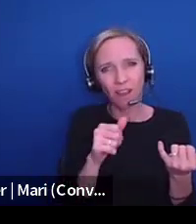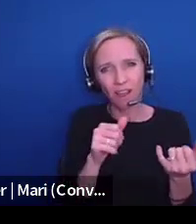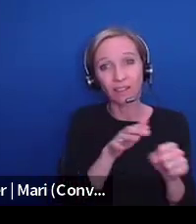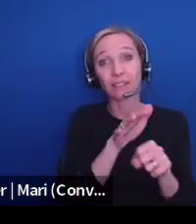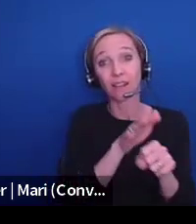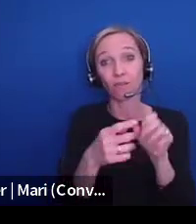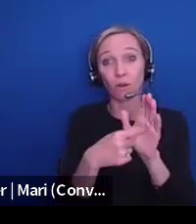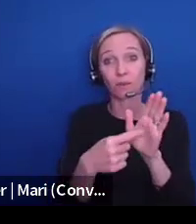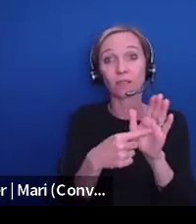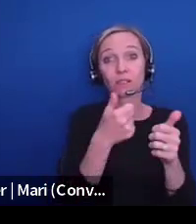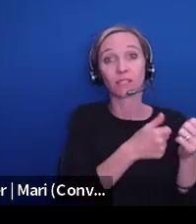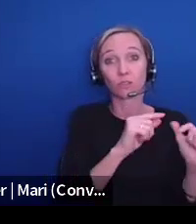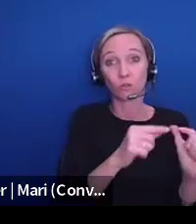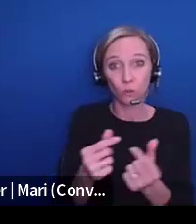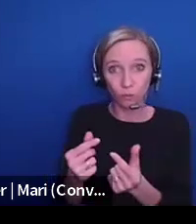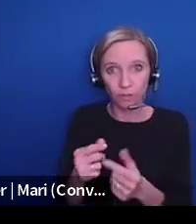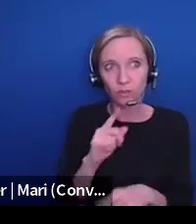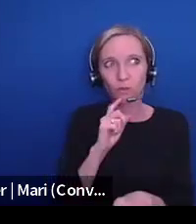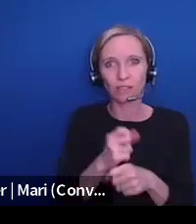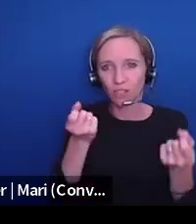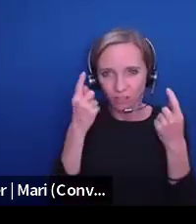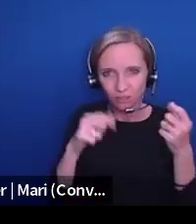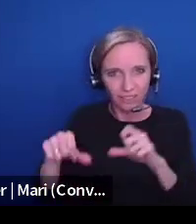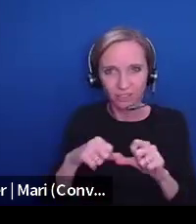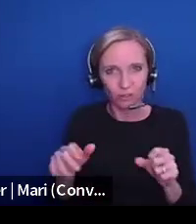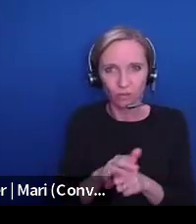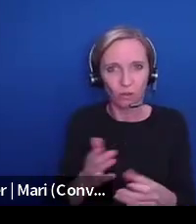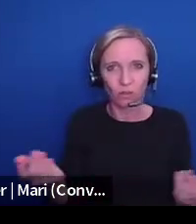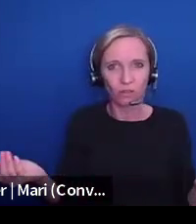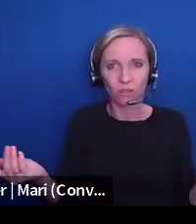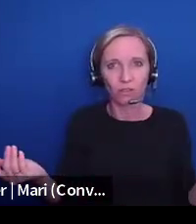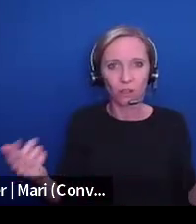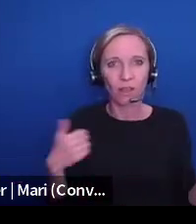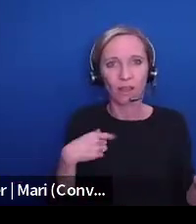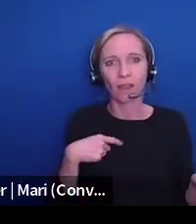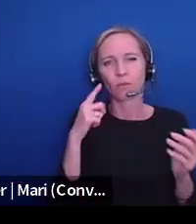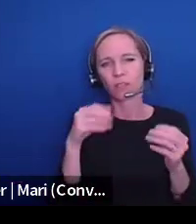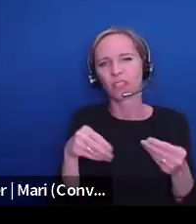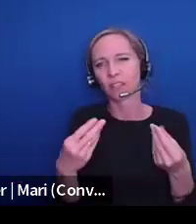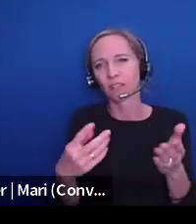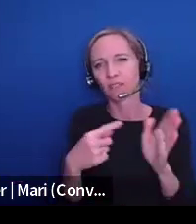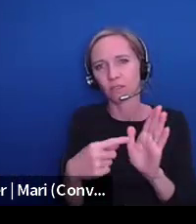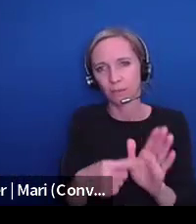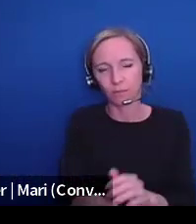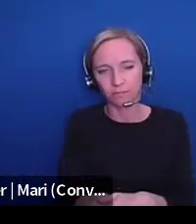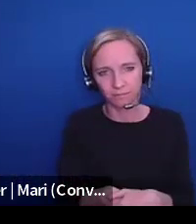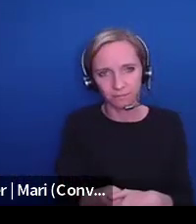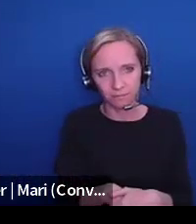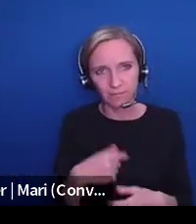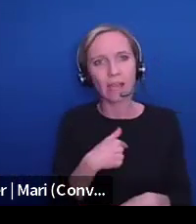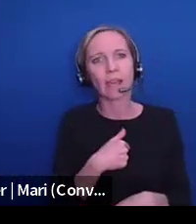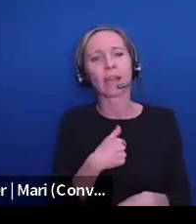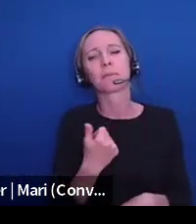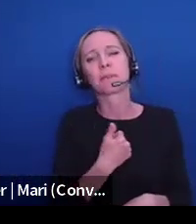group to understand each other. And I give an example. I